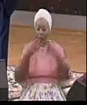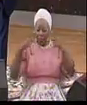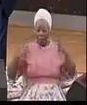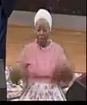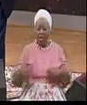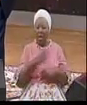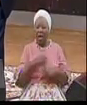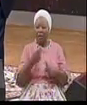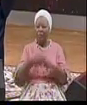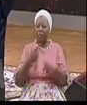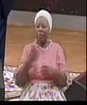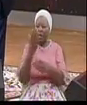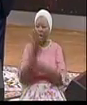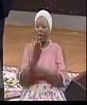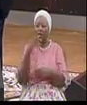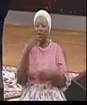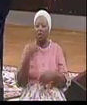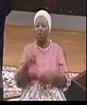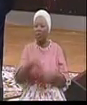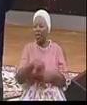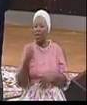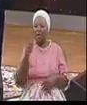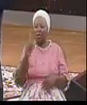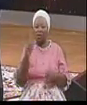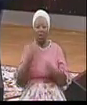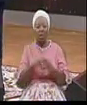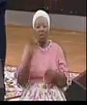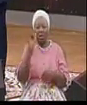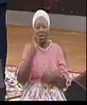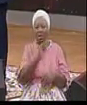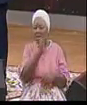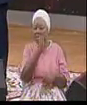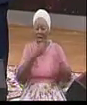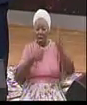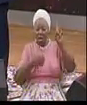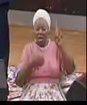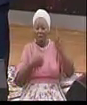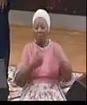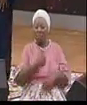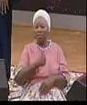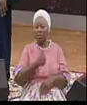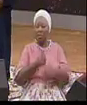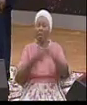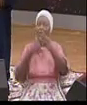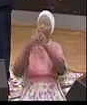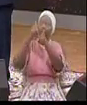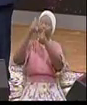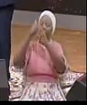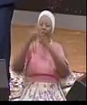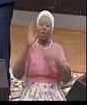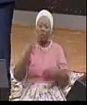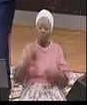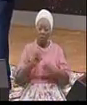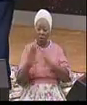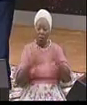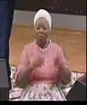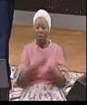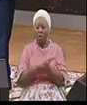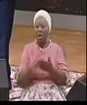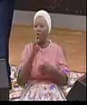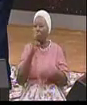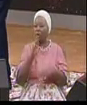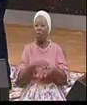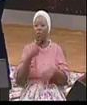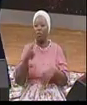the hand of anyone in Israel, I myself will sprinkle clean water upon you. And